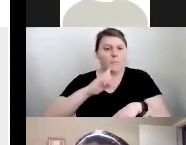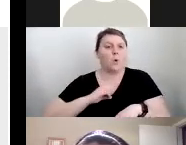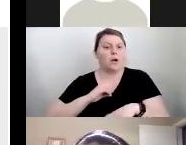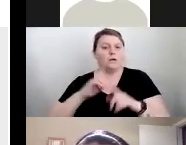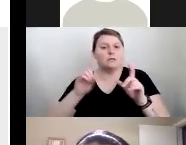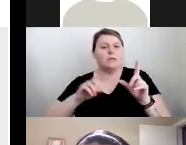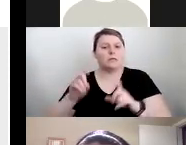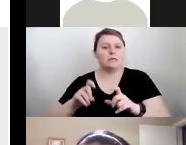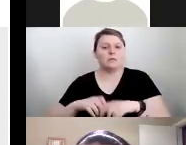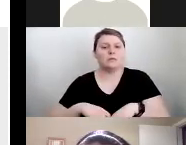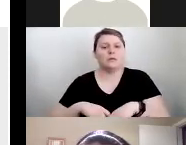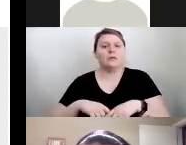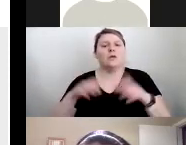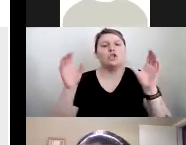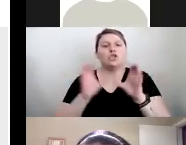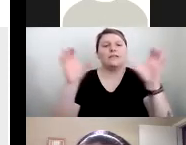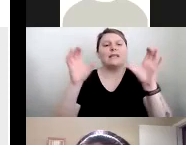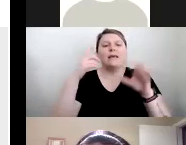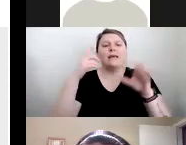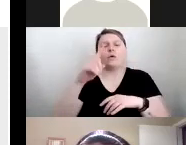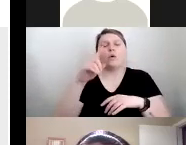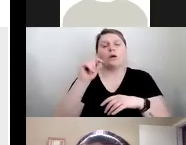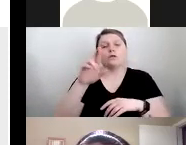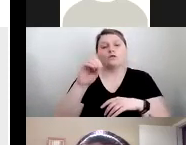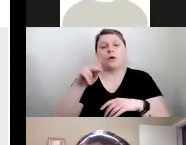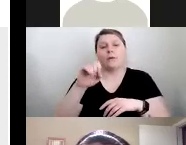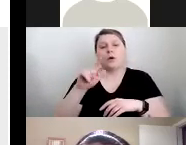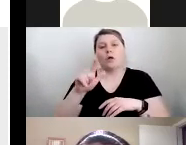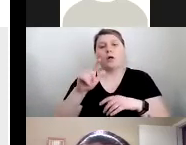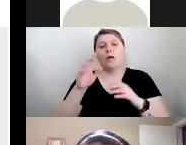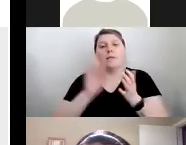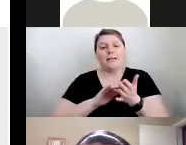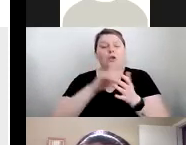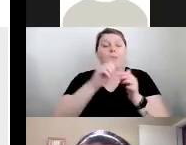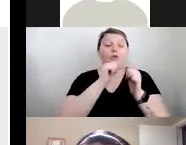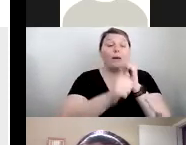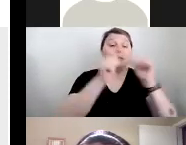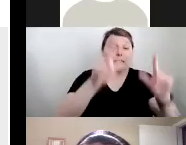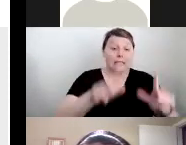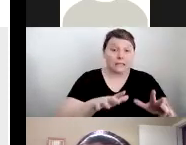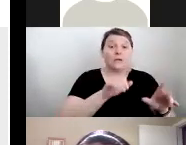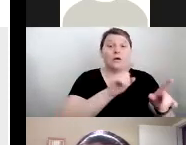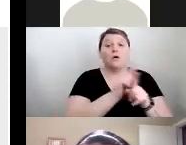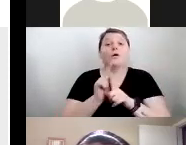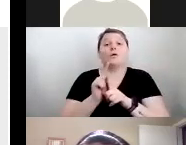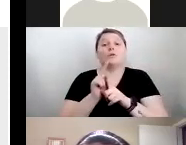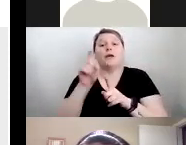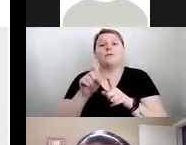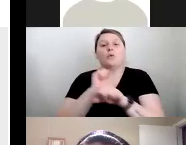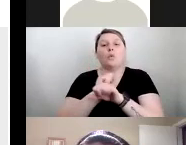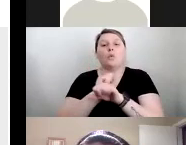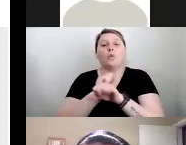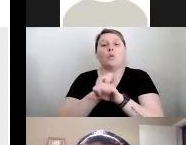guess it's a certificate in tropical medicine, you've got to pass the test, but you have to also work